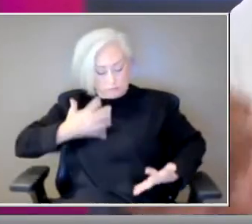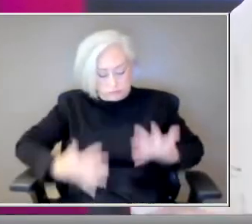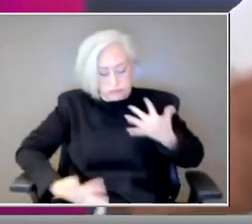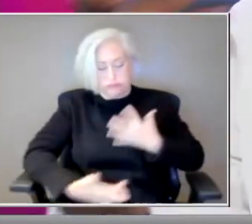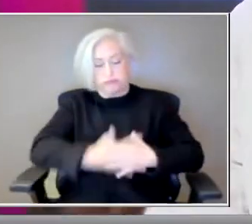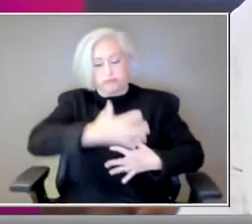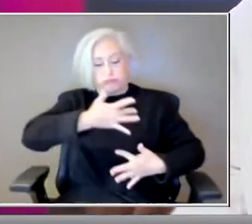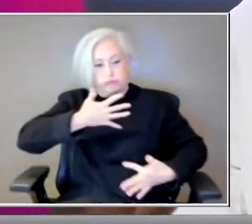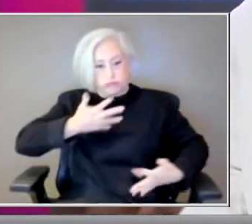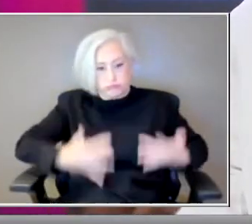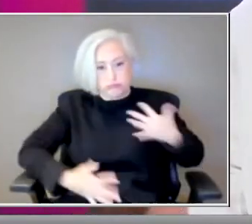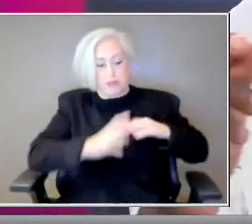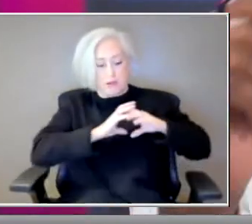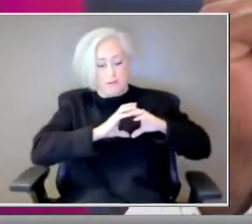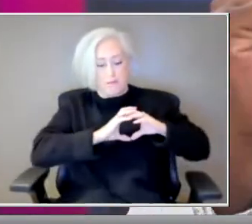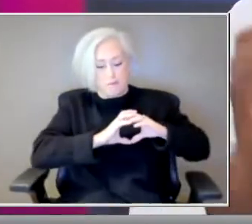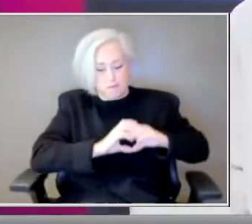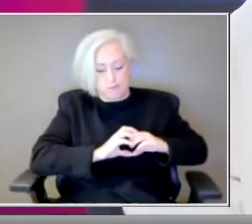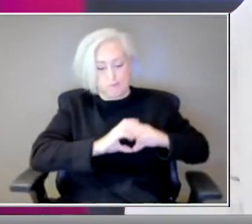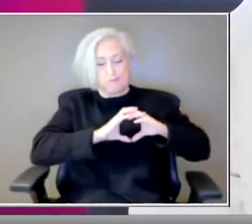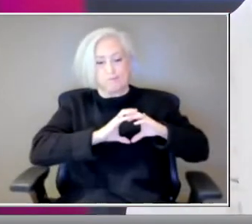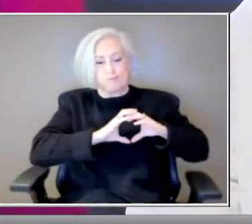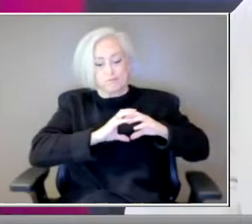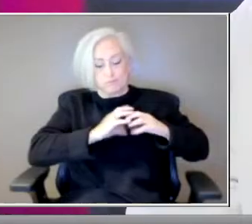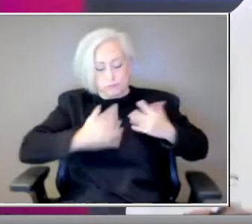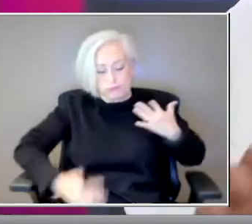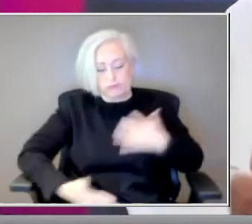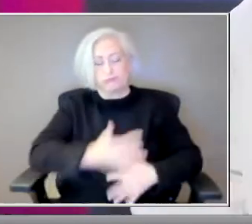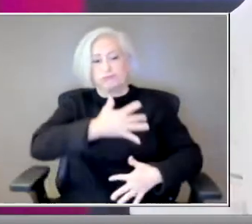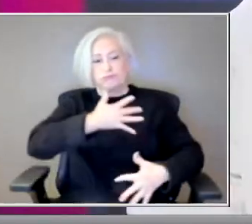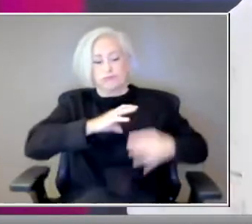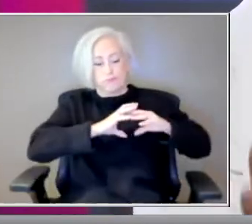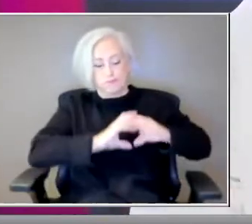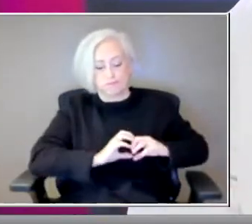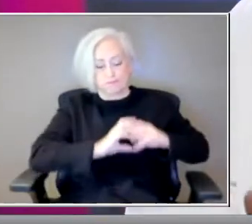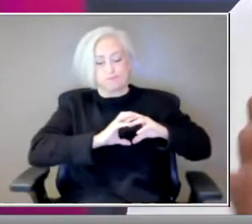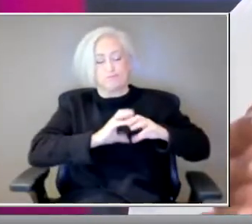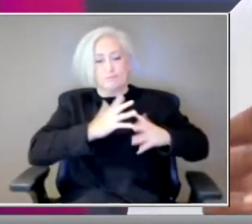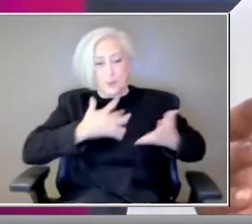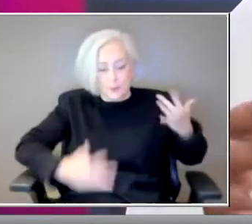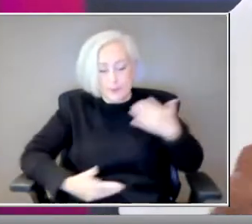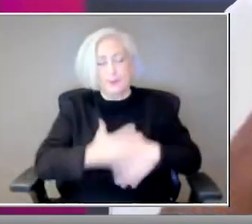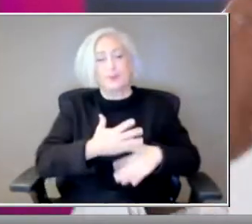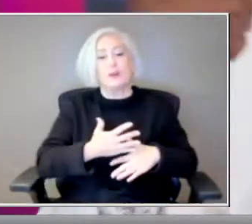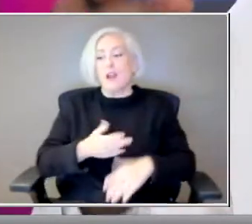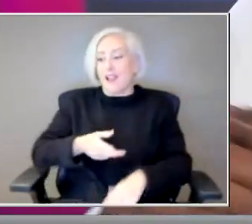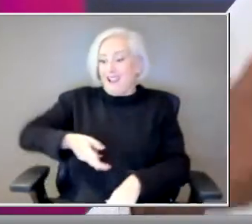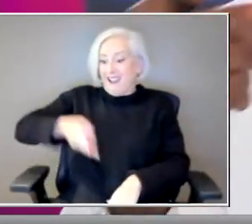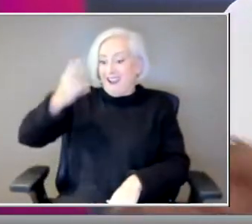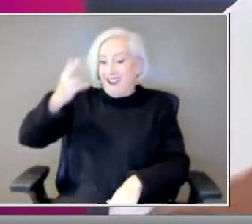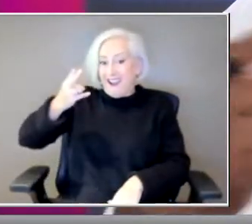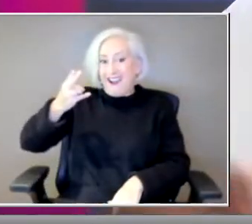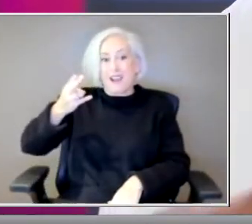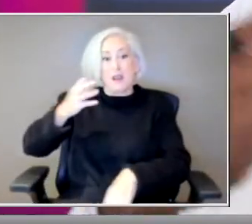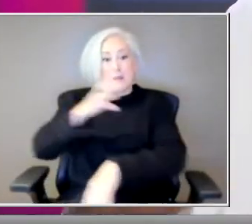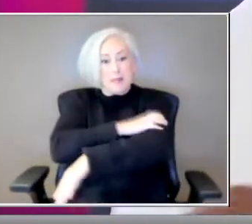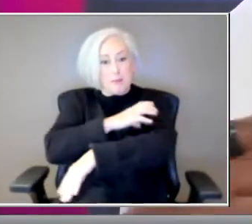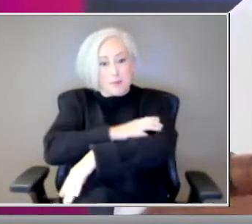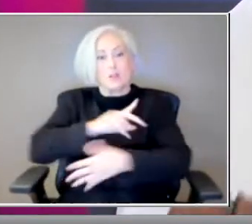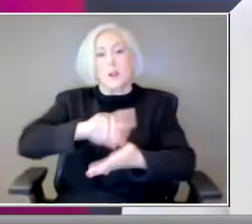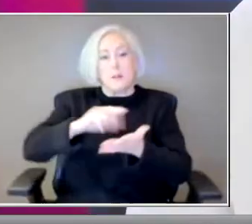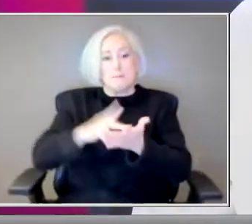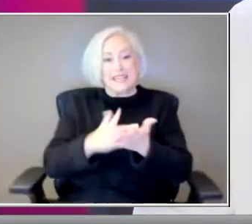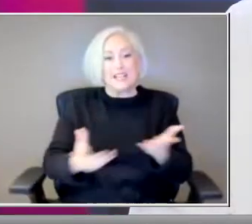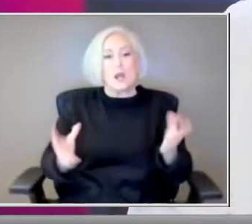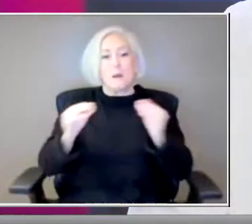vessels supply the blood to different areas. So if there is high blood pressure, that means there's more pressure in the arteries, and there are changes that happen in the